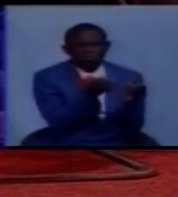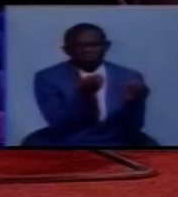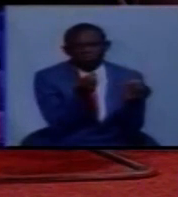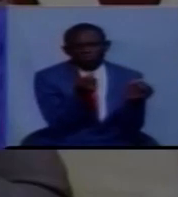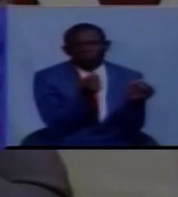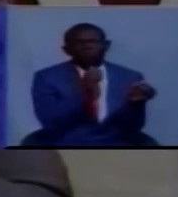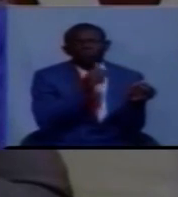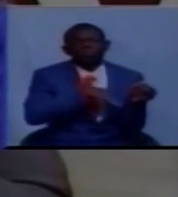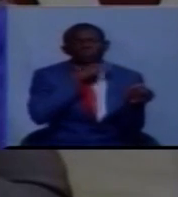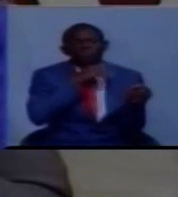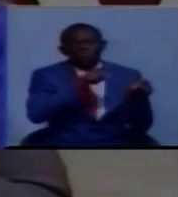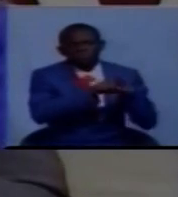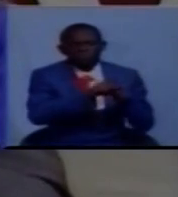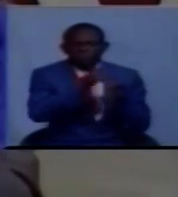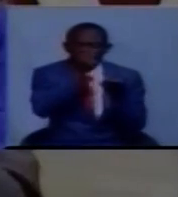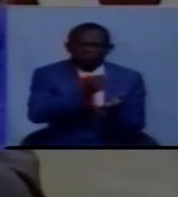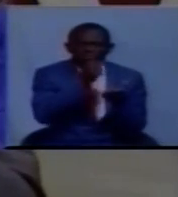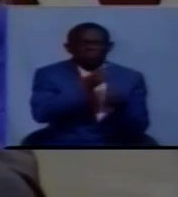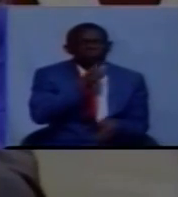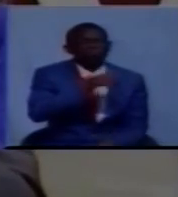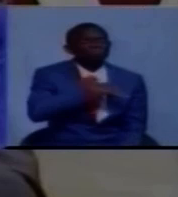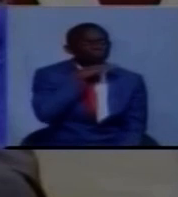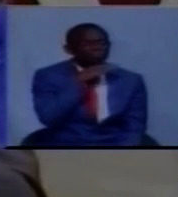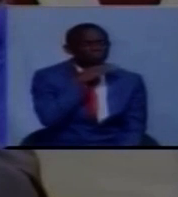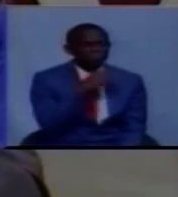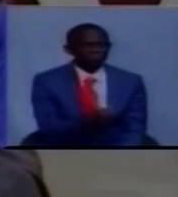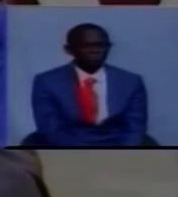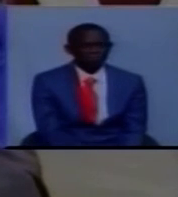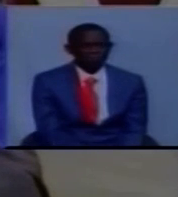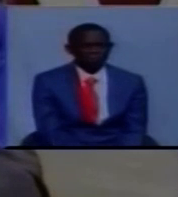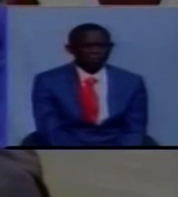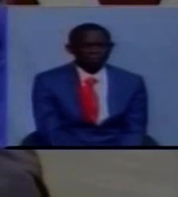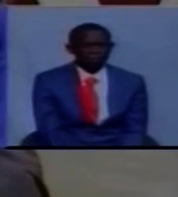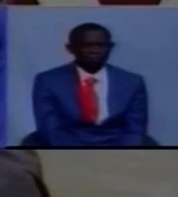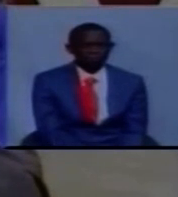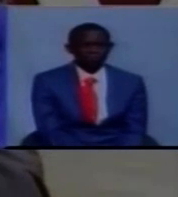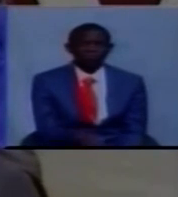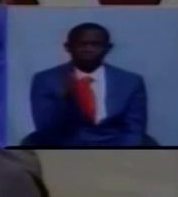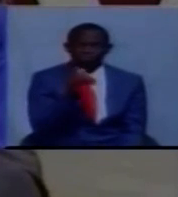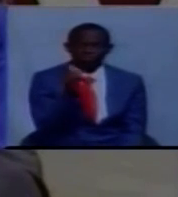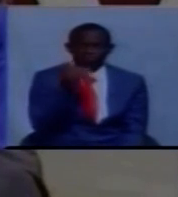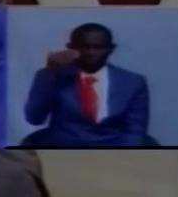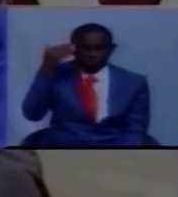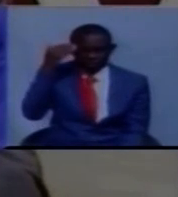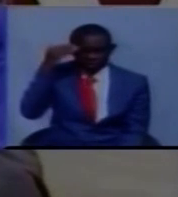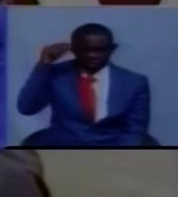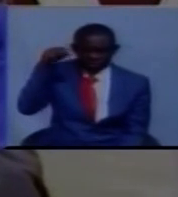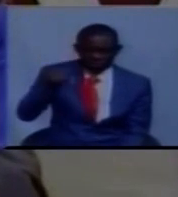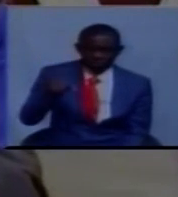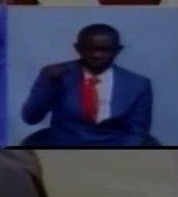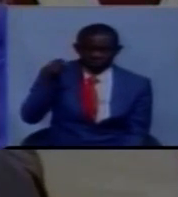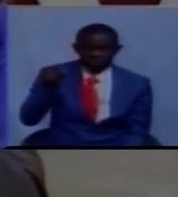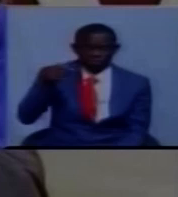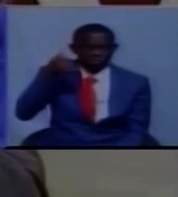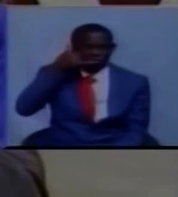Yeah. So when we shall have this skeleton staff at the headquarters, at the call center, so to say, then they will